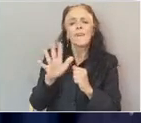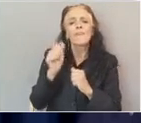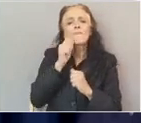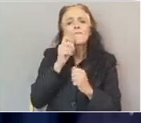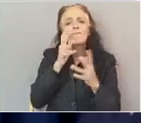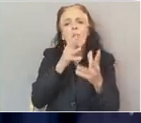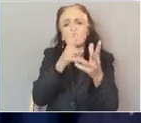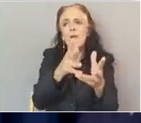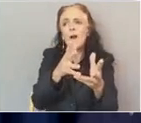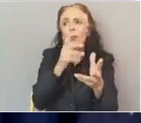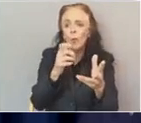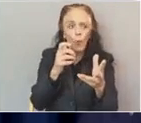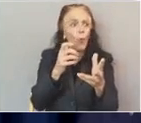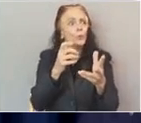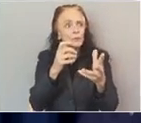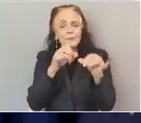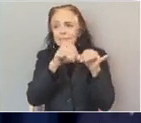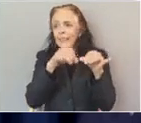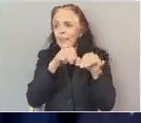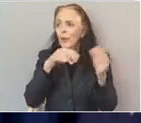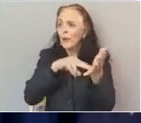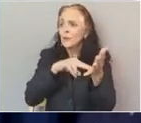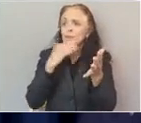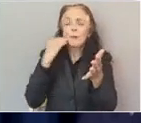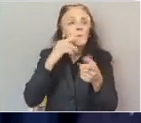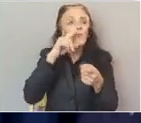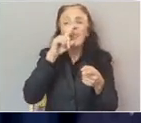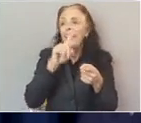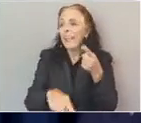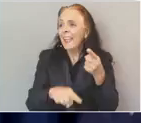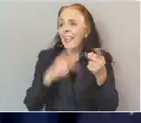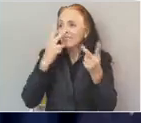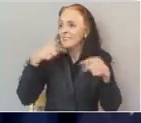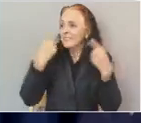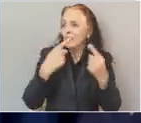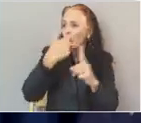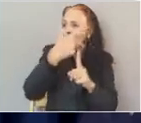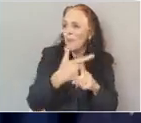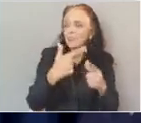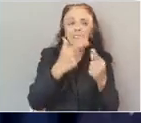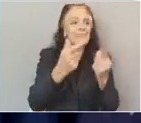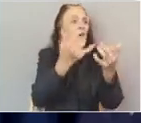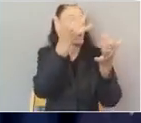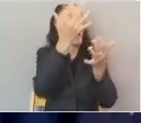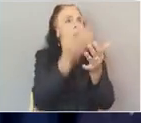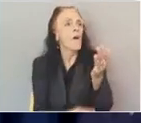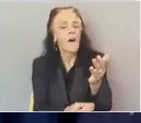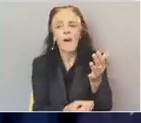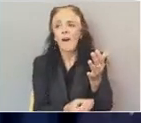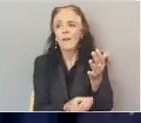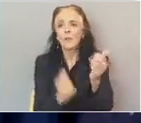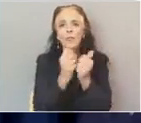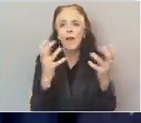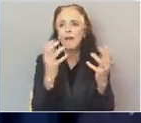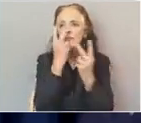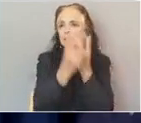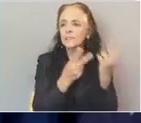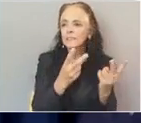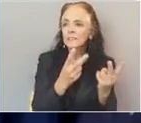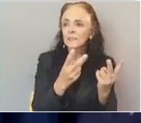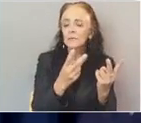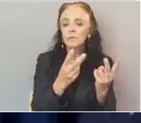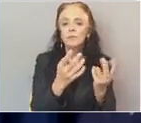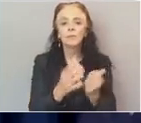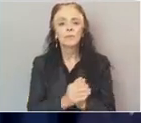home and who they couldn't even visit over the last 3 months of her life. The alarming and disproportionate